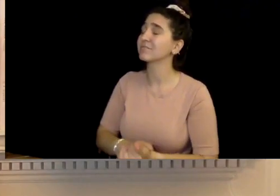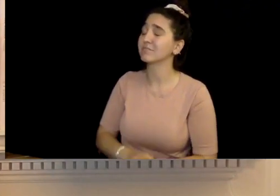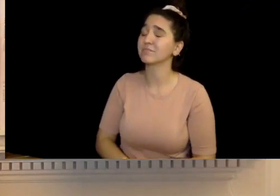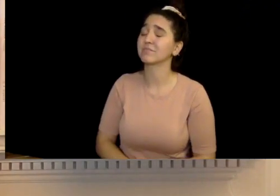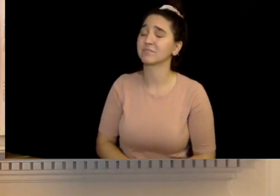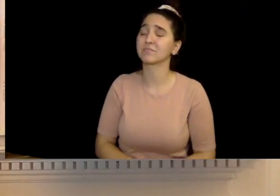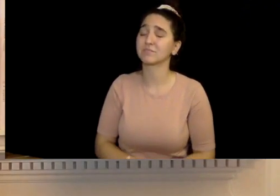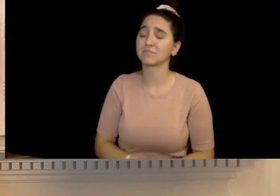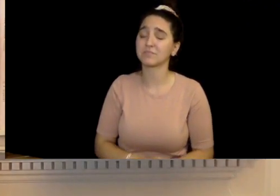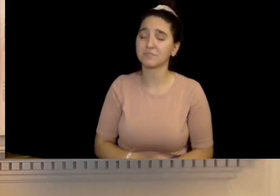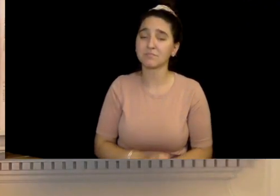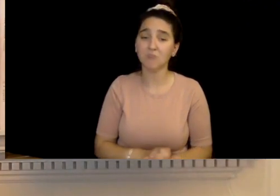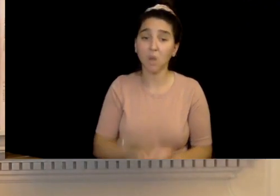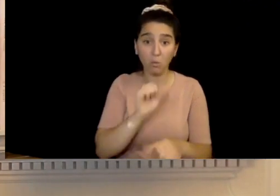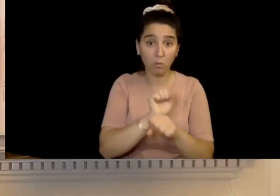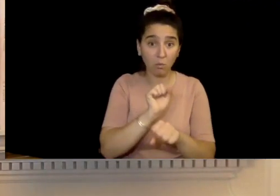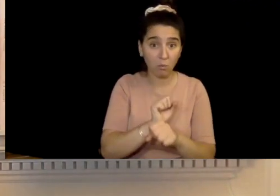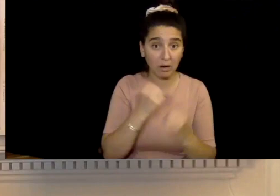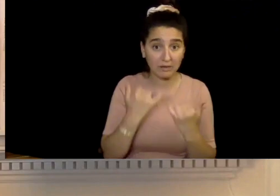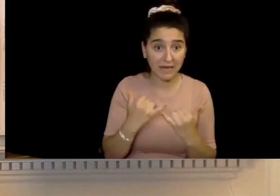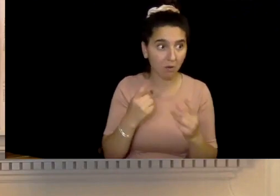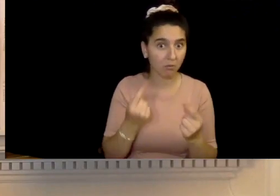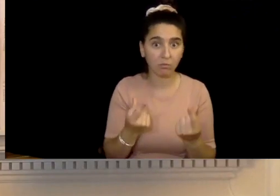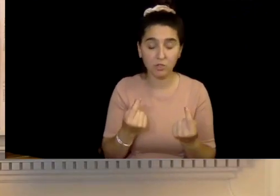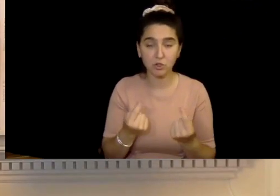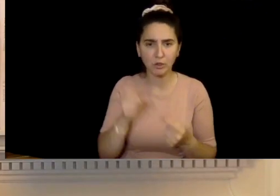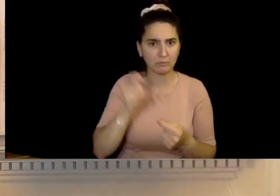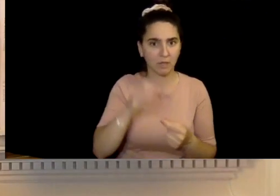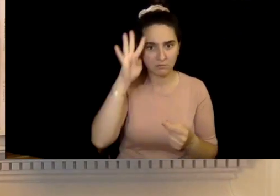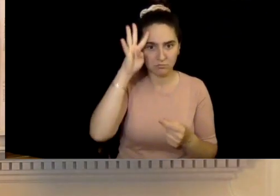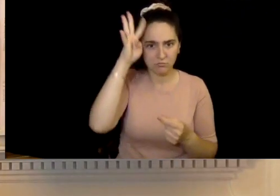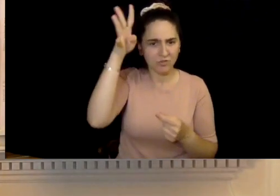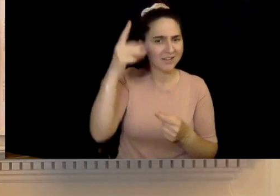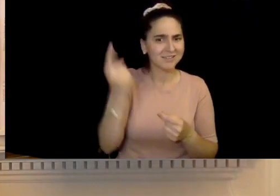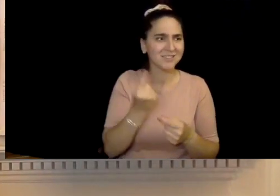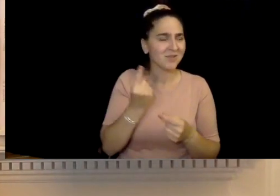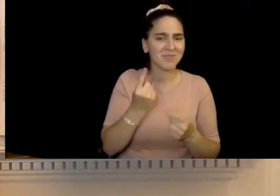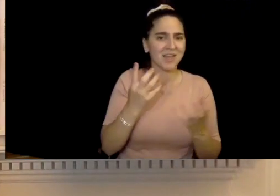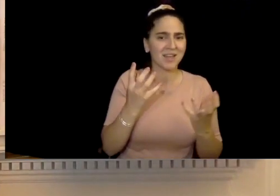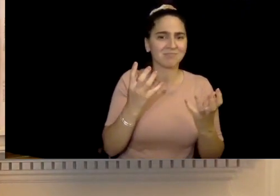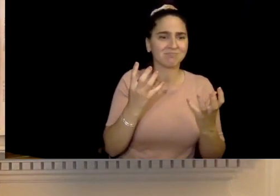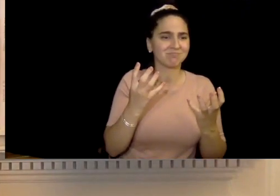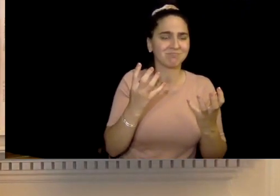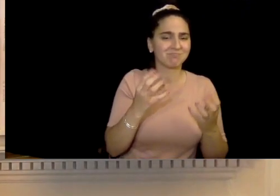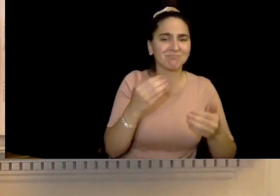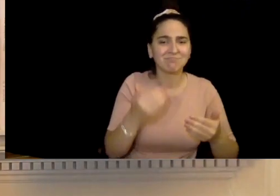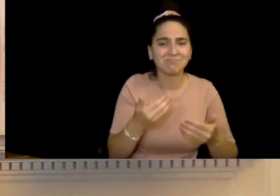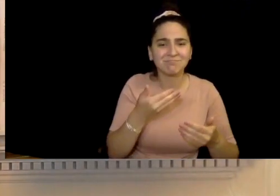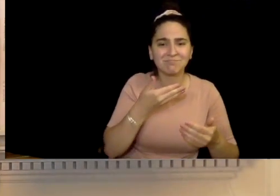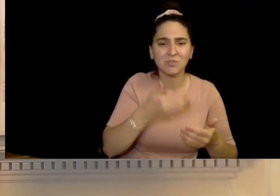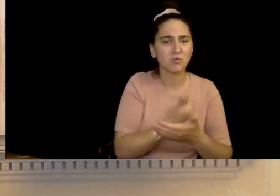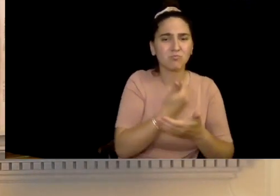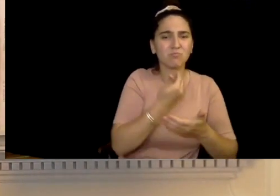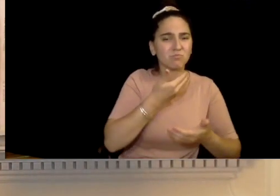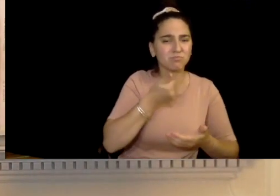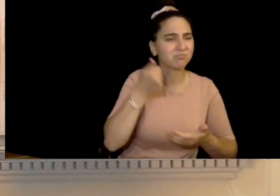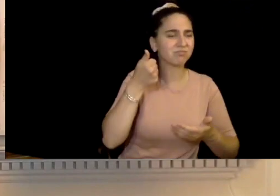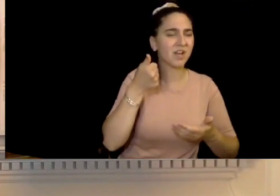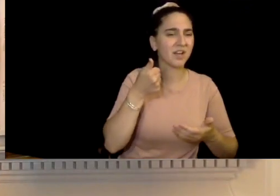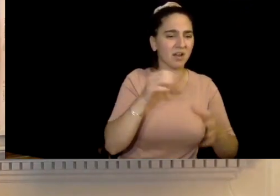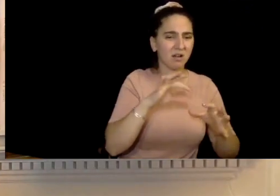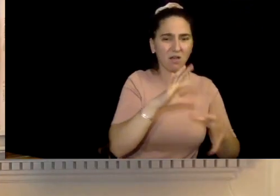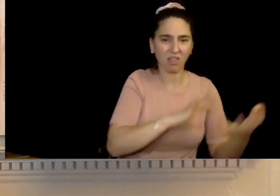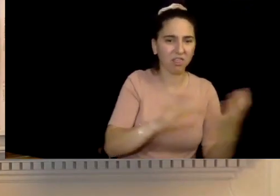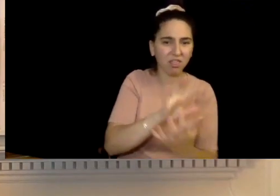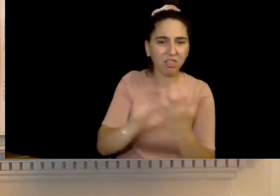Part of our work now is to repent and to create something better from the wreckage around us, to pull something